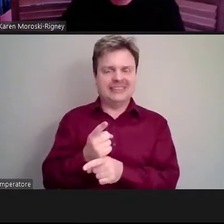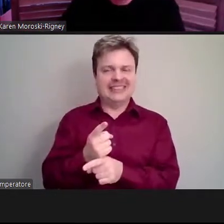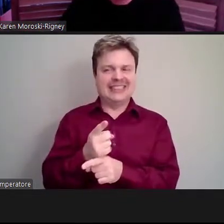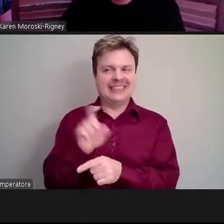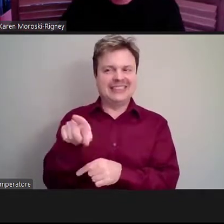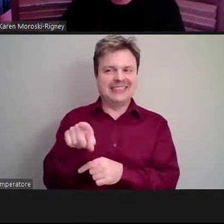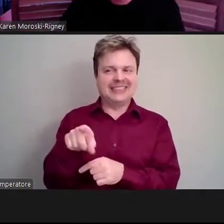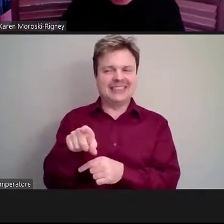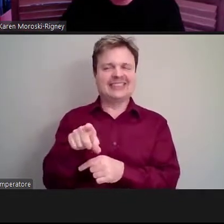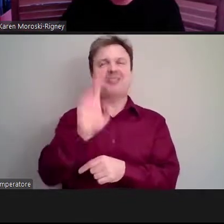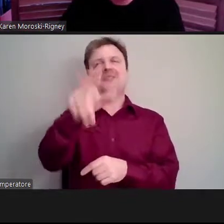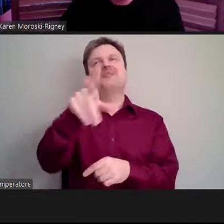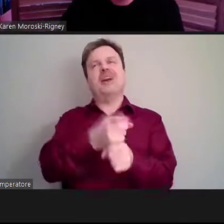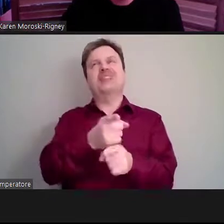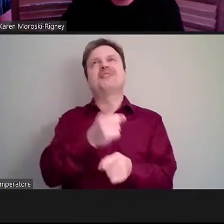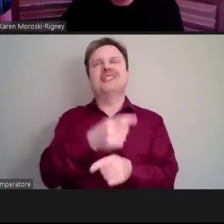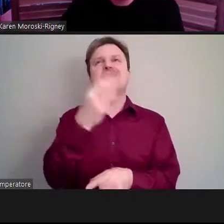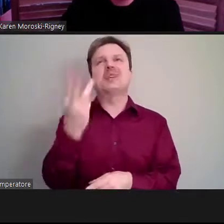Yes.